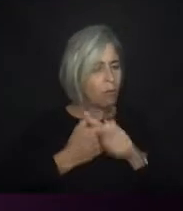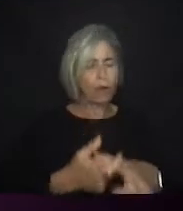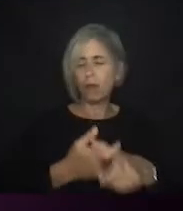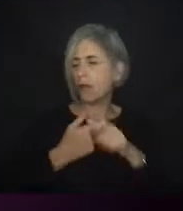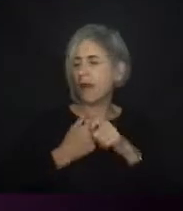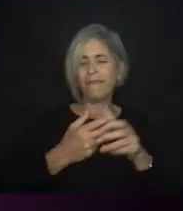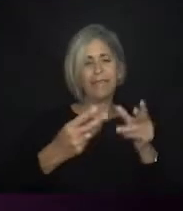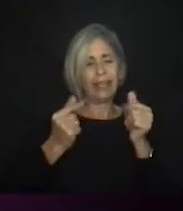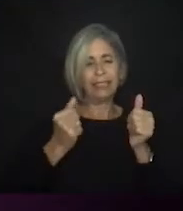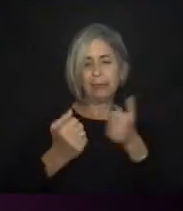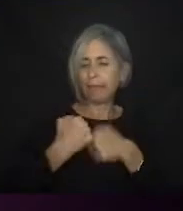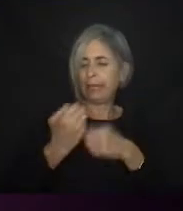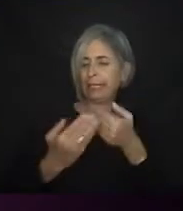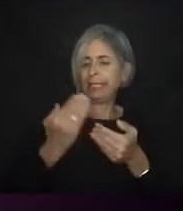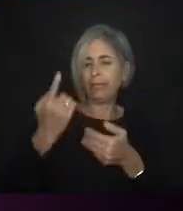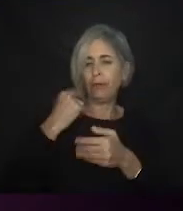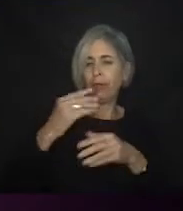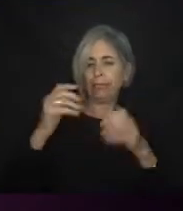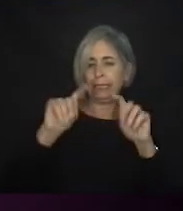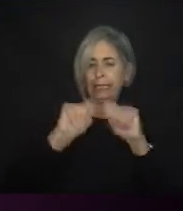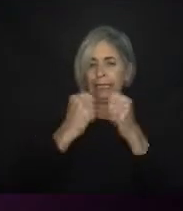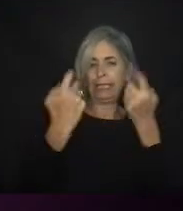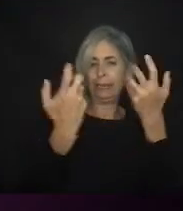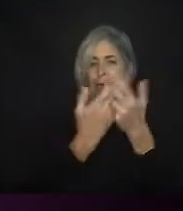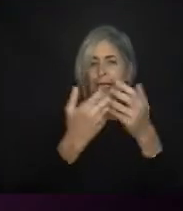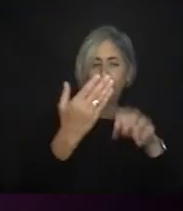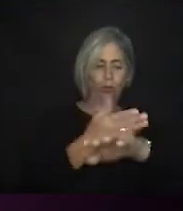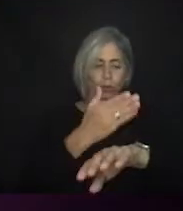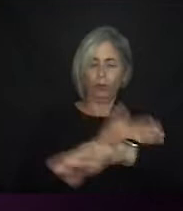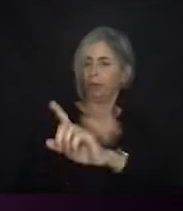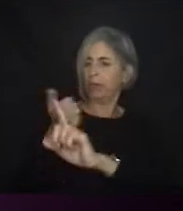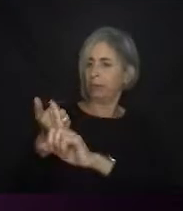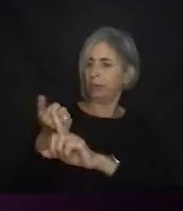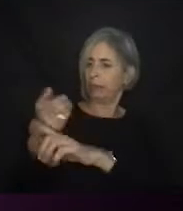made it easier for his teammates to get better.